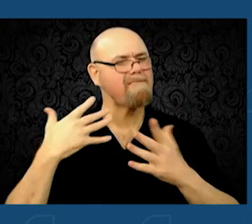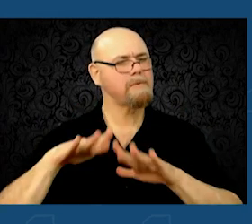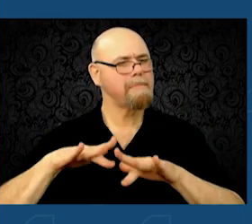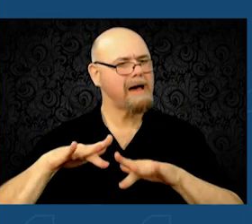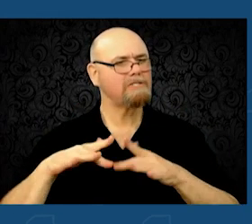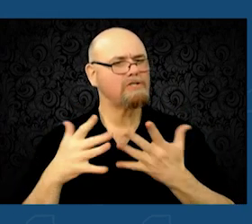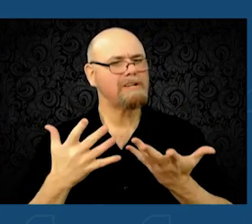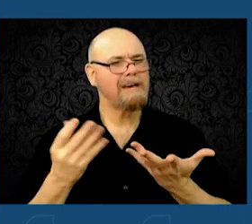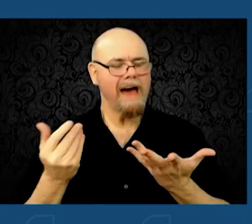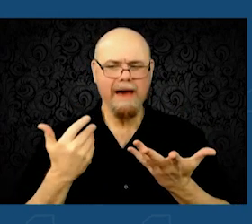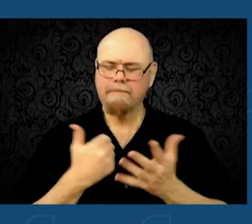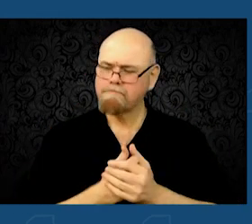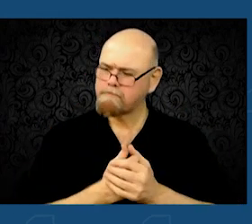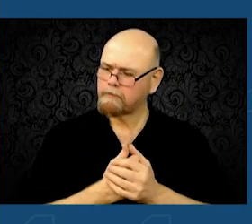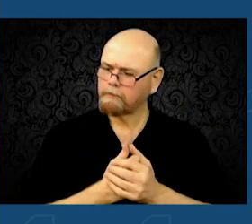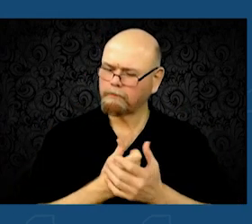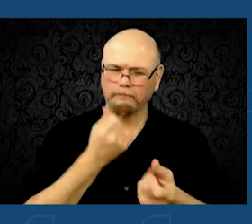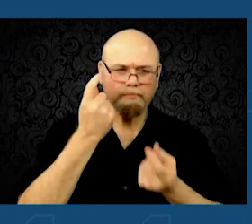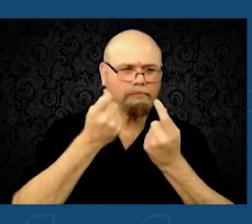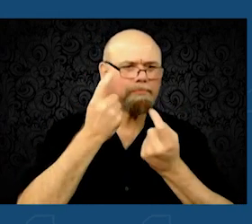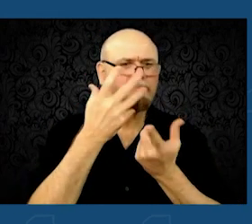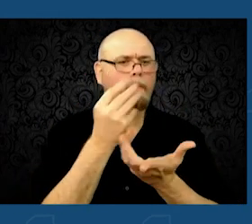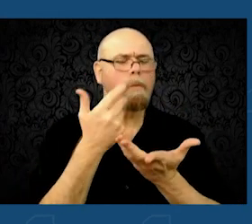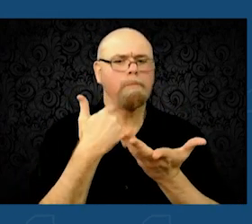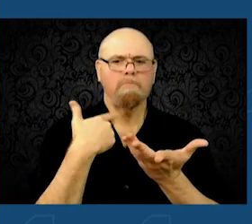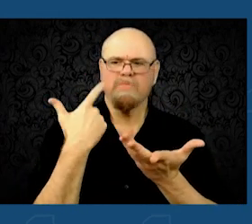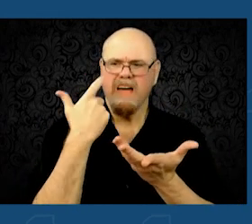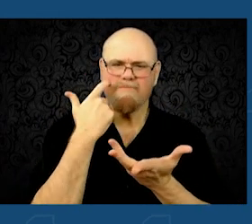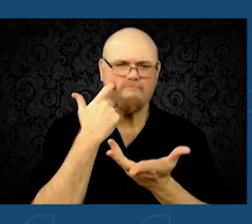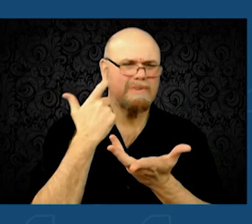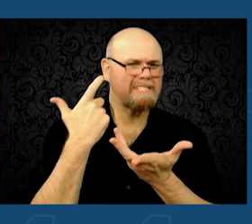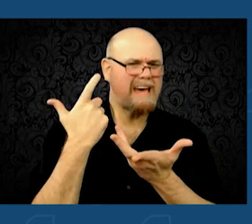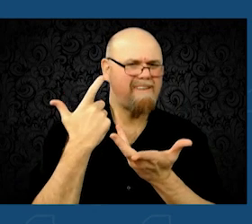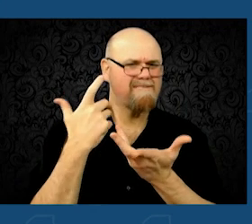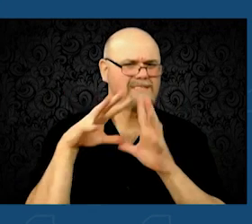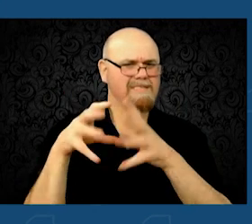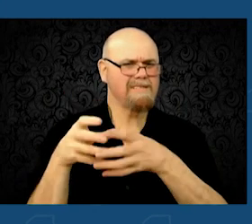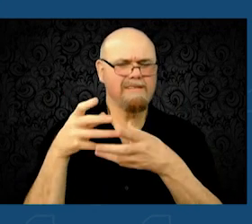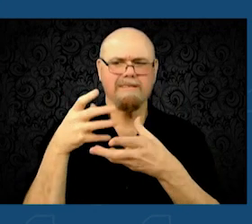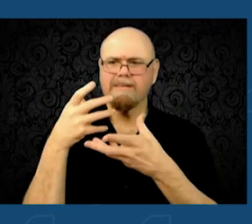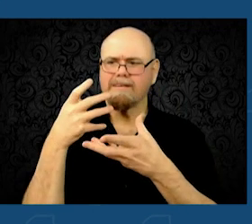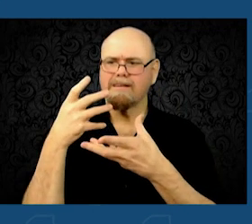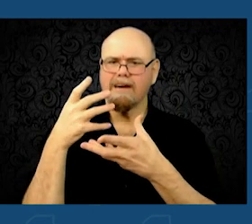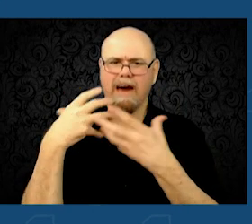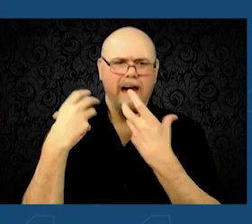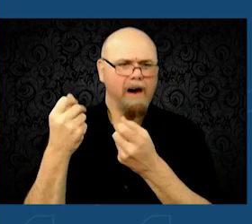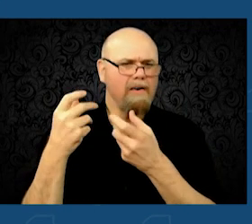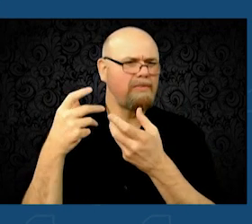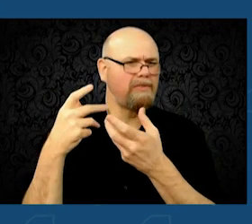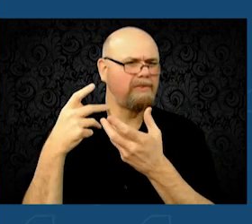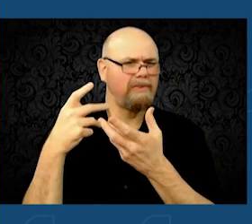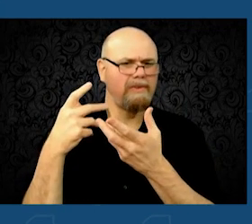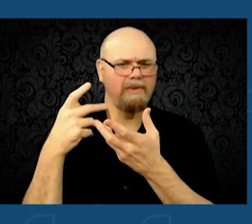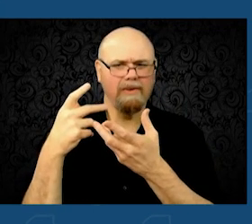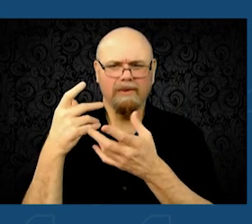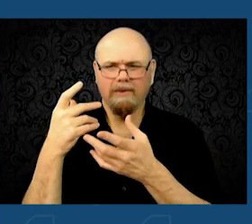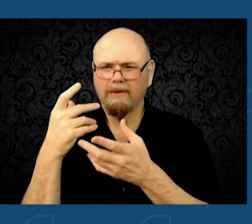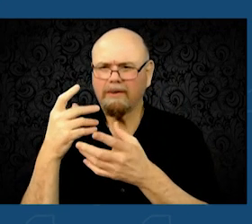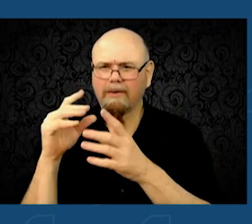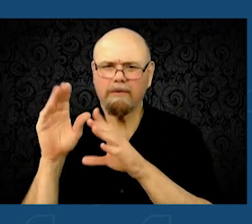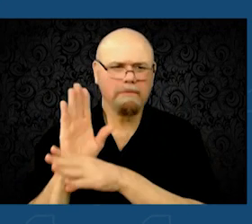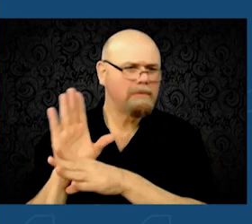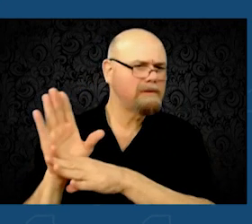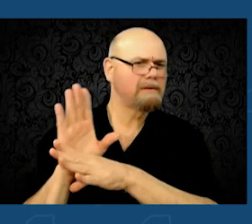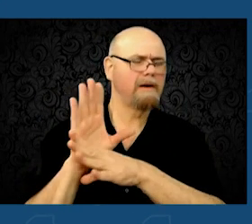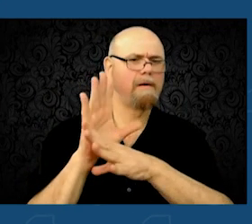from big regional entities, from Kaleida Health to Feed More to countless other groups. We've toured facilities, we've